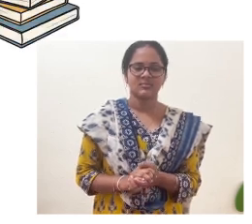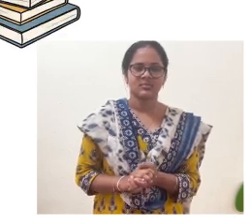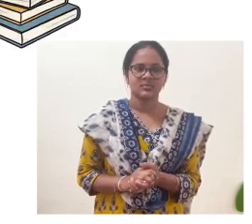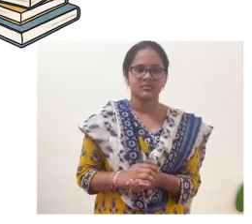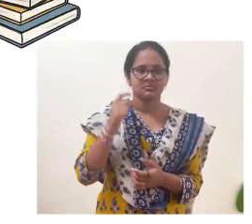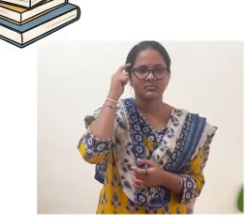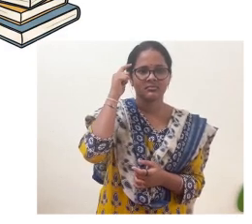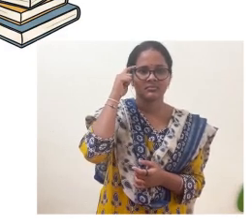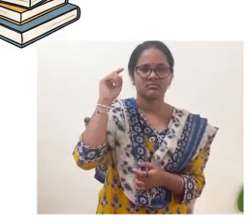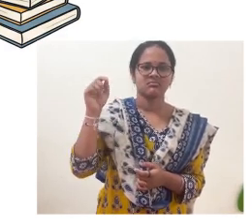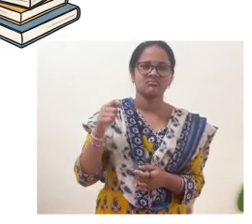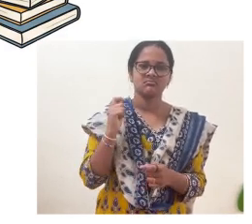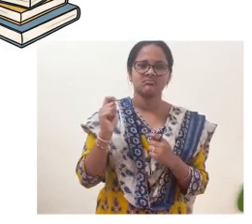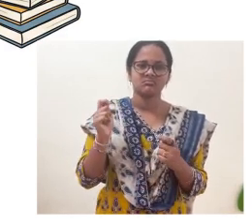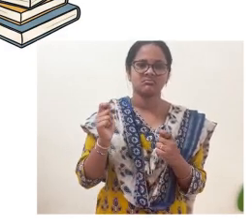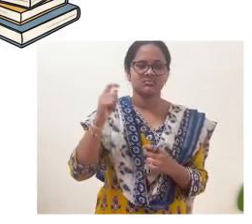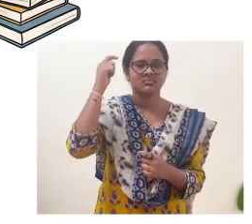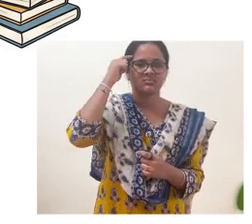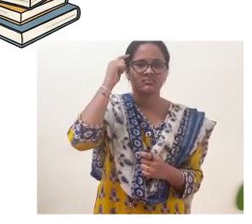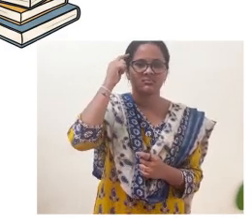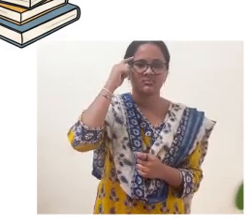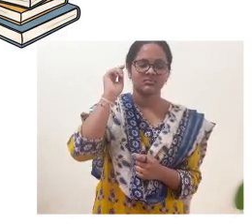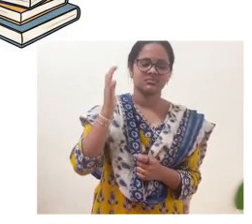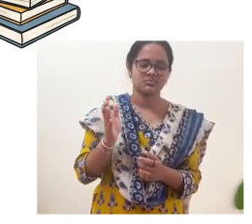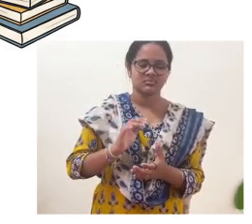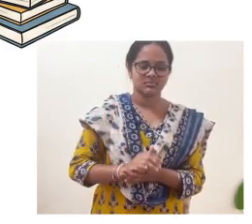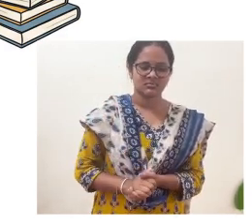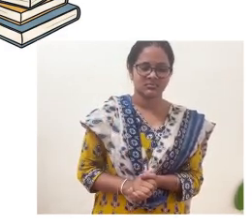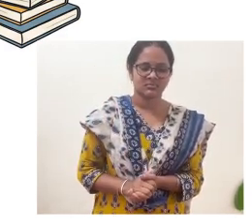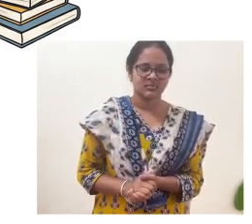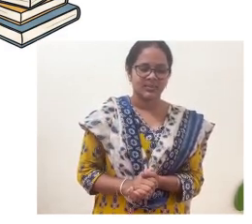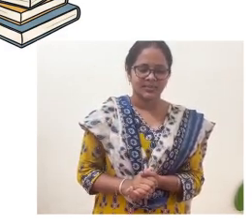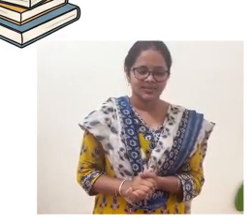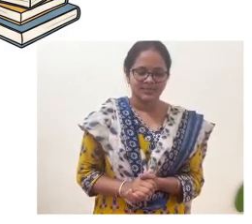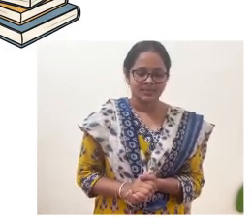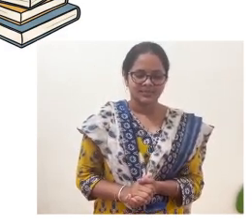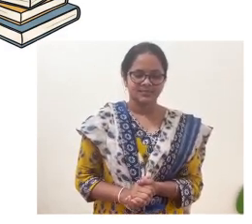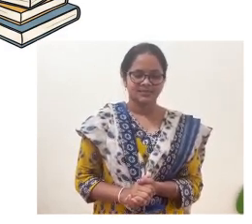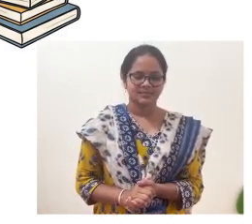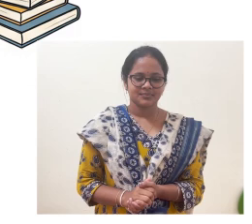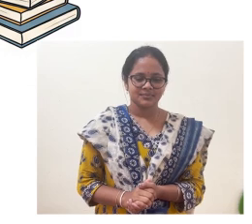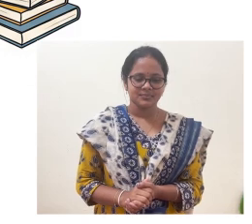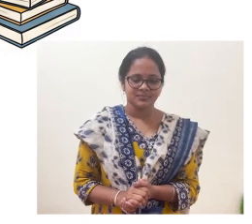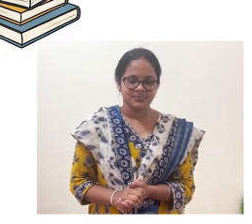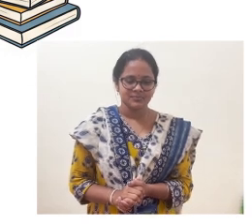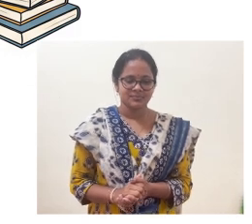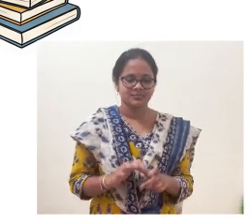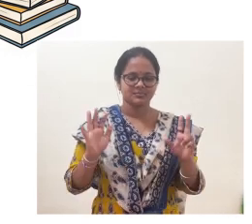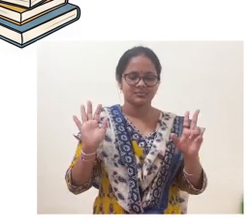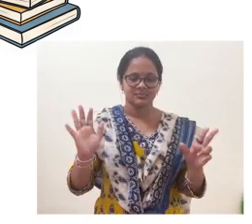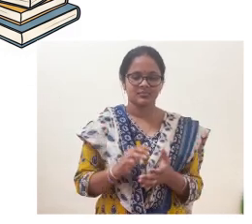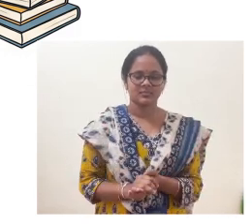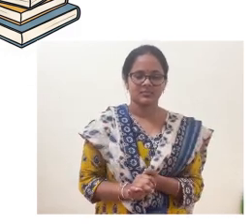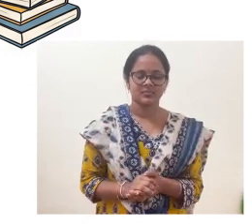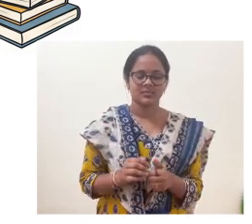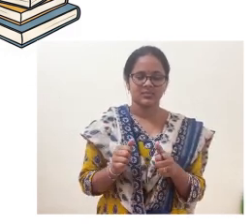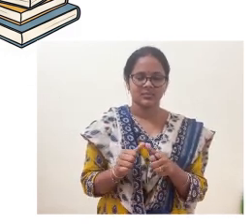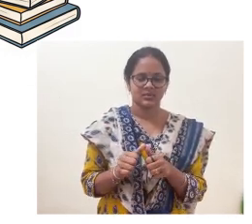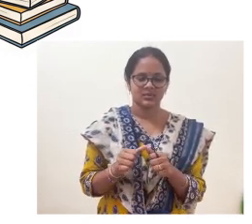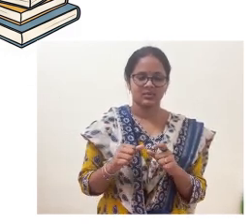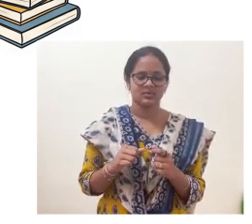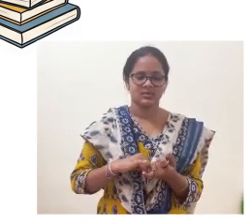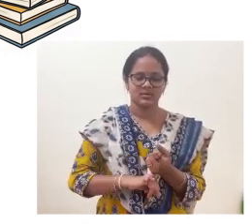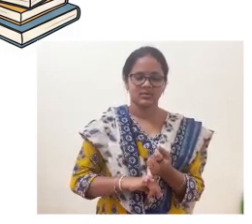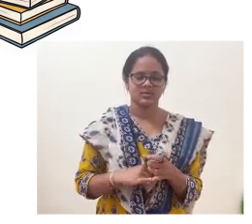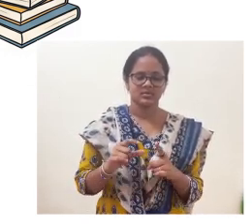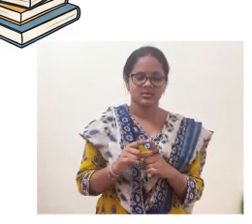Autism spectrum disorder. Affects communication, behavior, and social interaction. May avoid